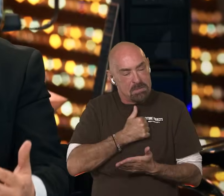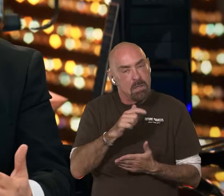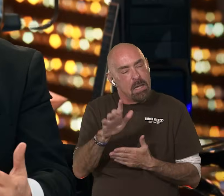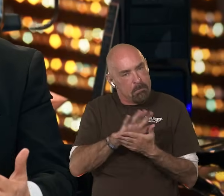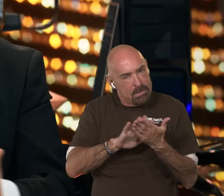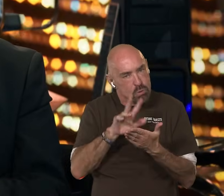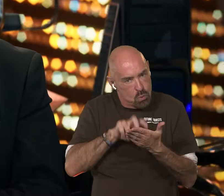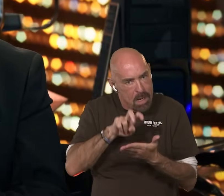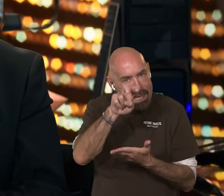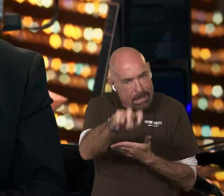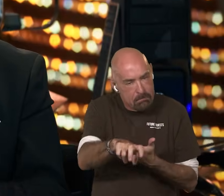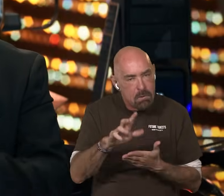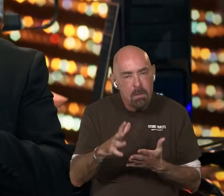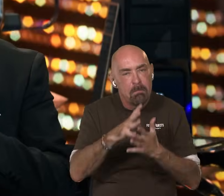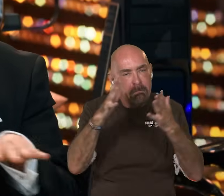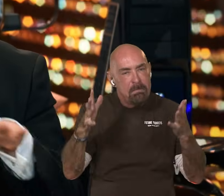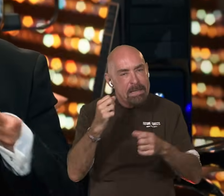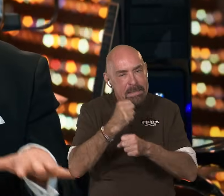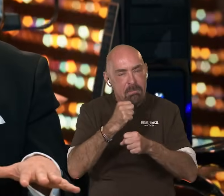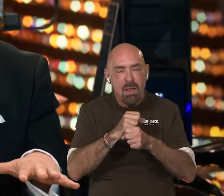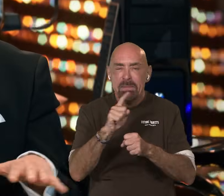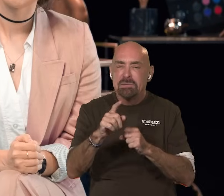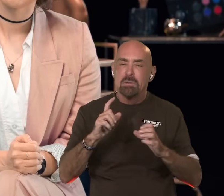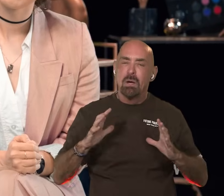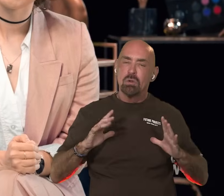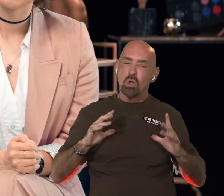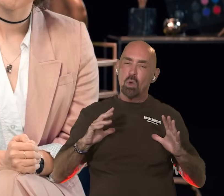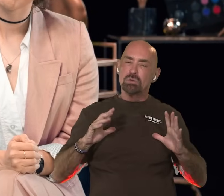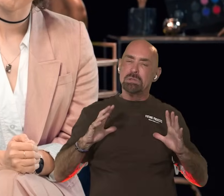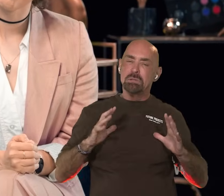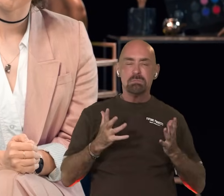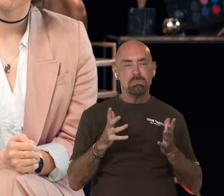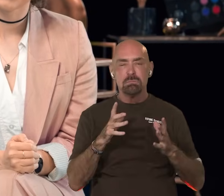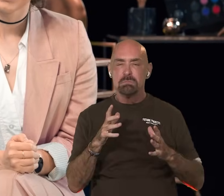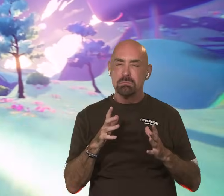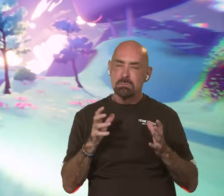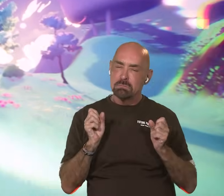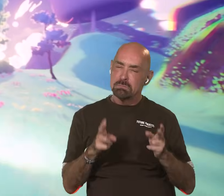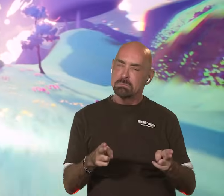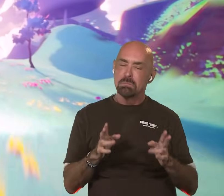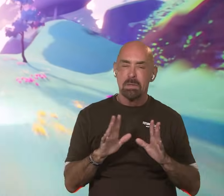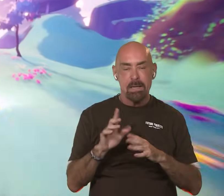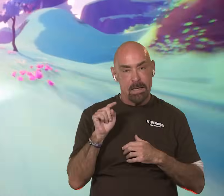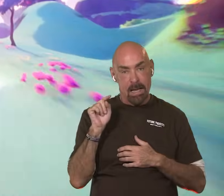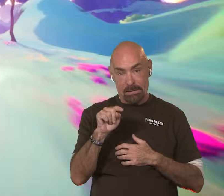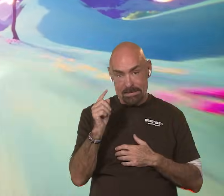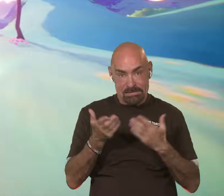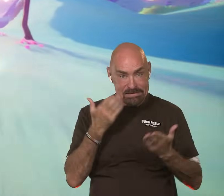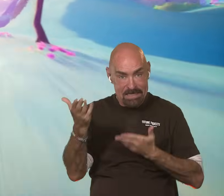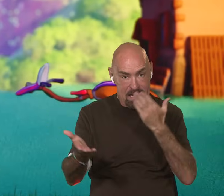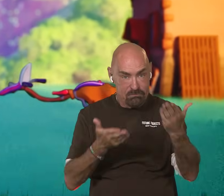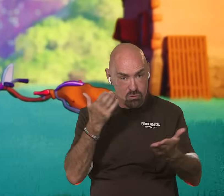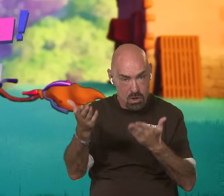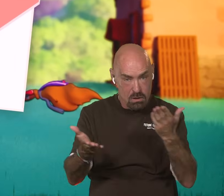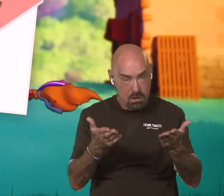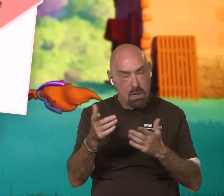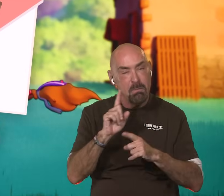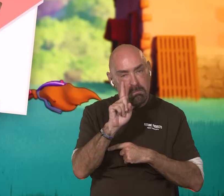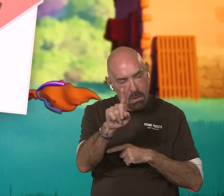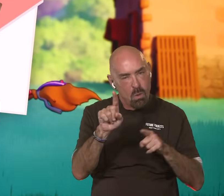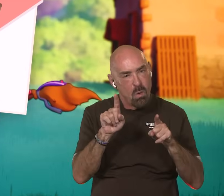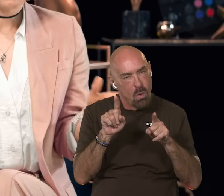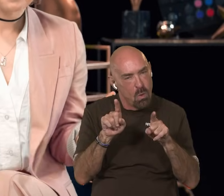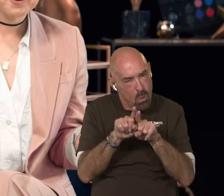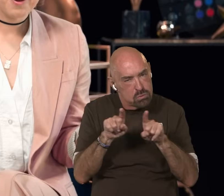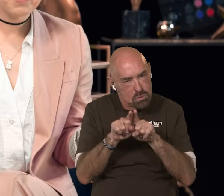this big leap into making this game, and it's in the cozy genre. What sets your game apart from those? So this is a delivery life sim game, right? But